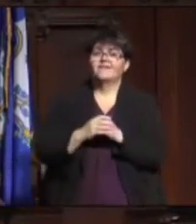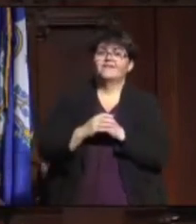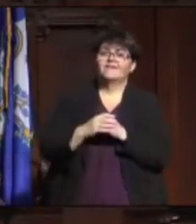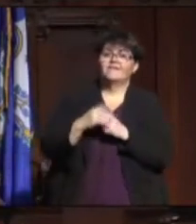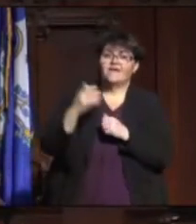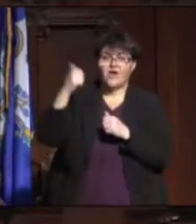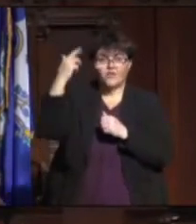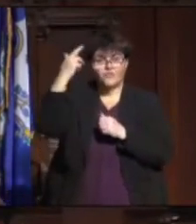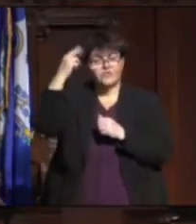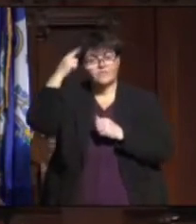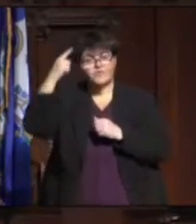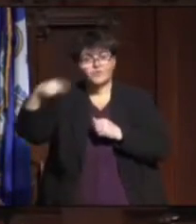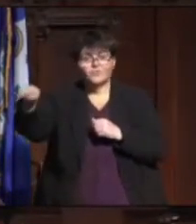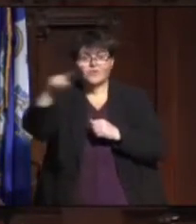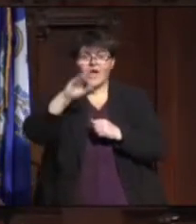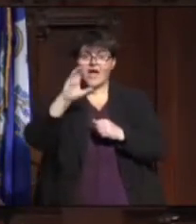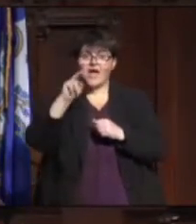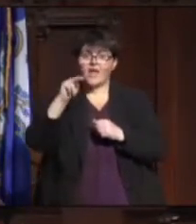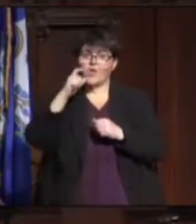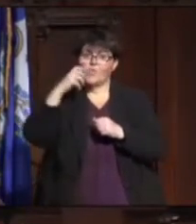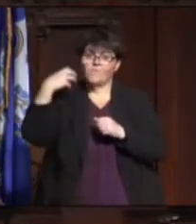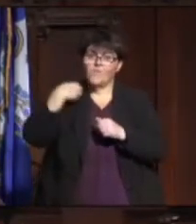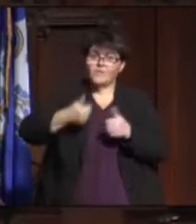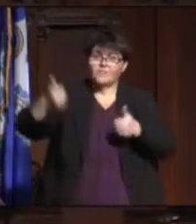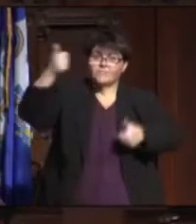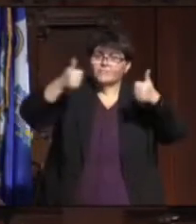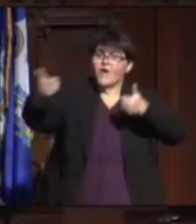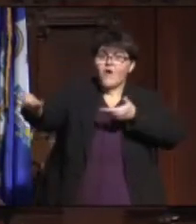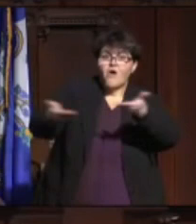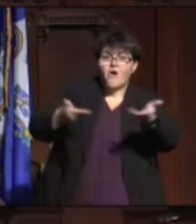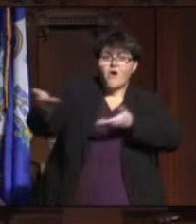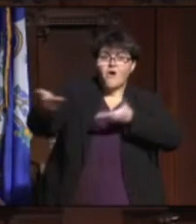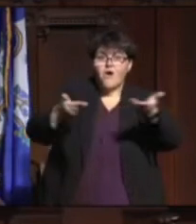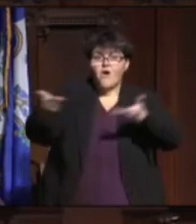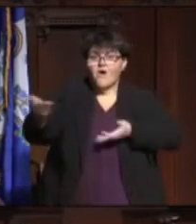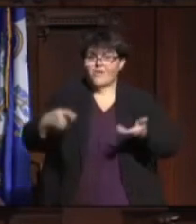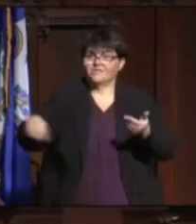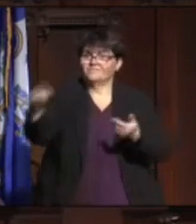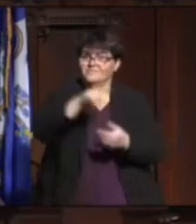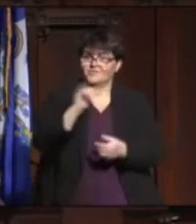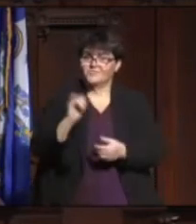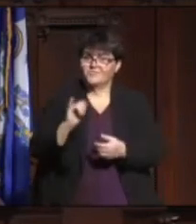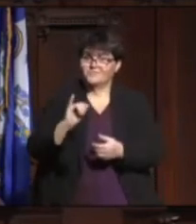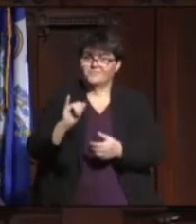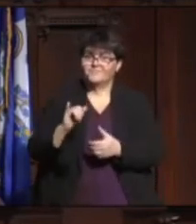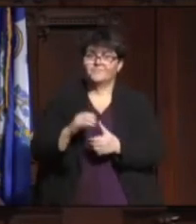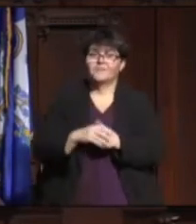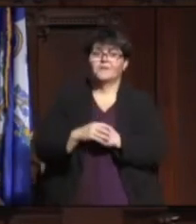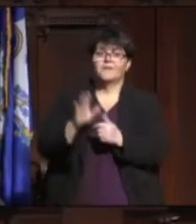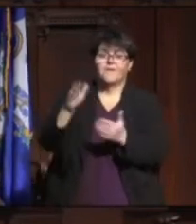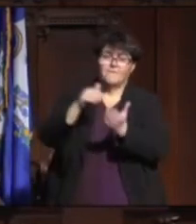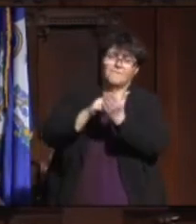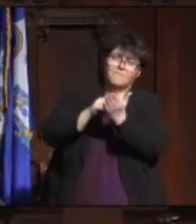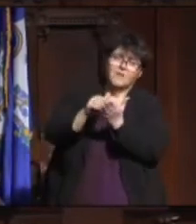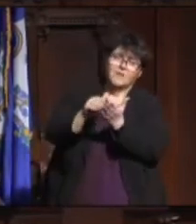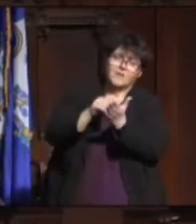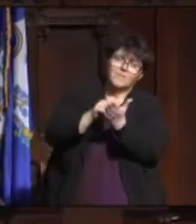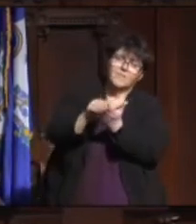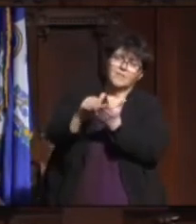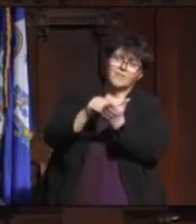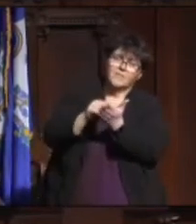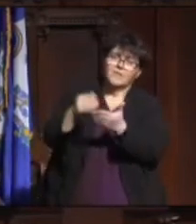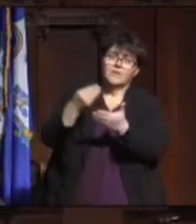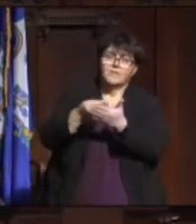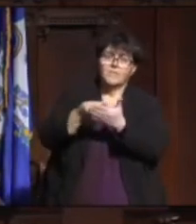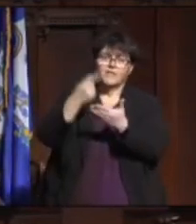Connecticut. And millions of dollars of workforce training will go to naught